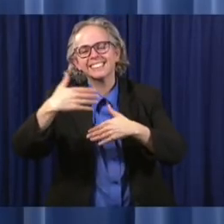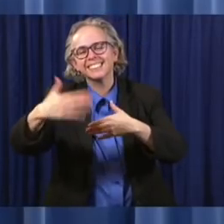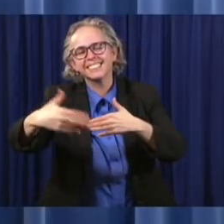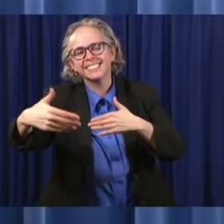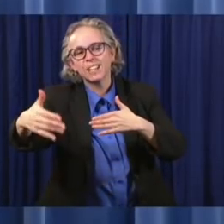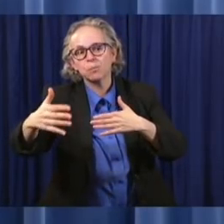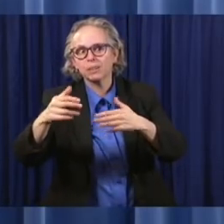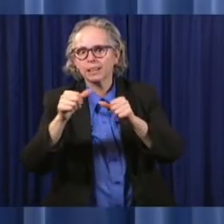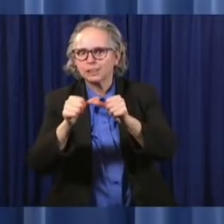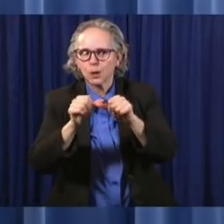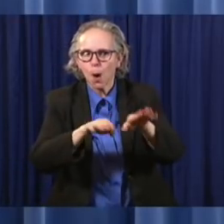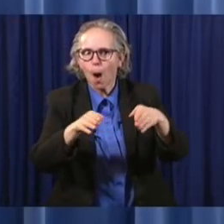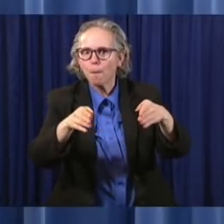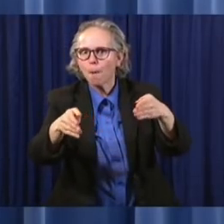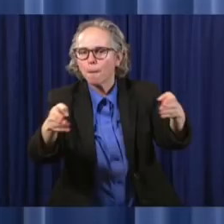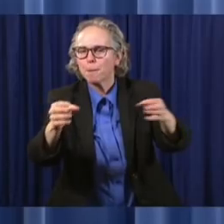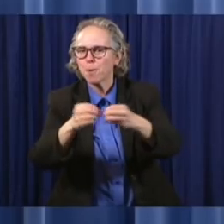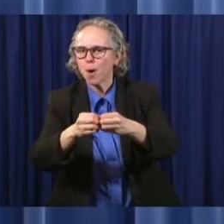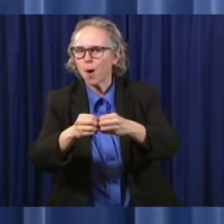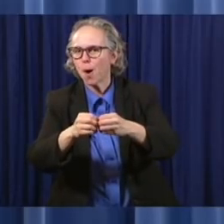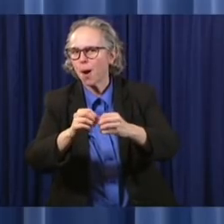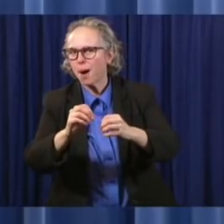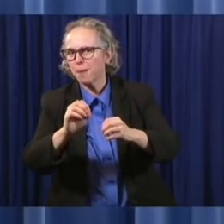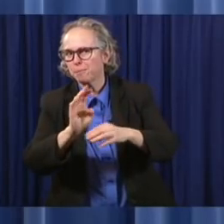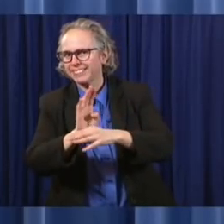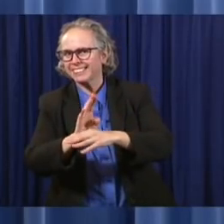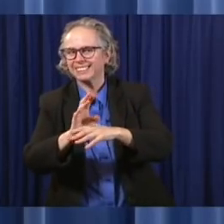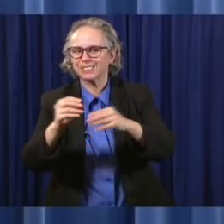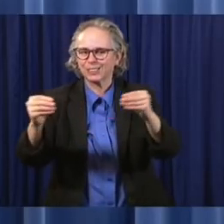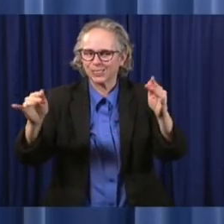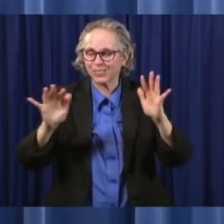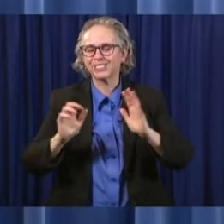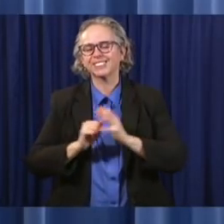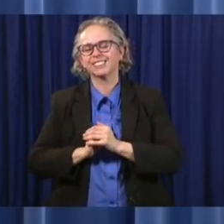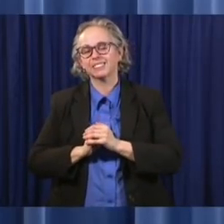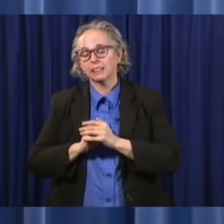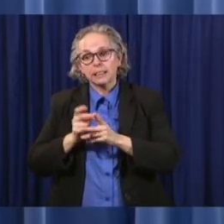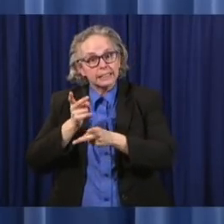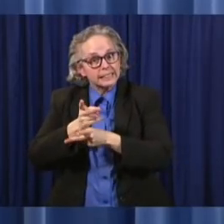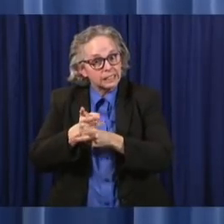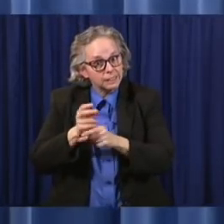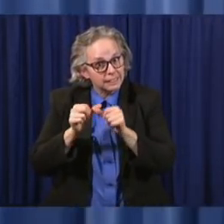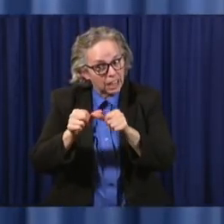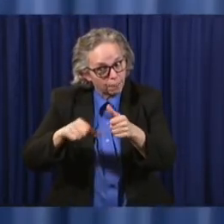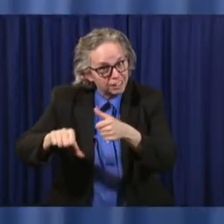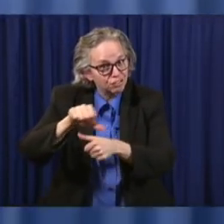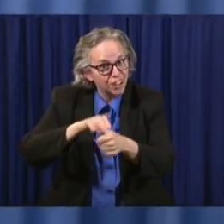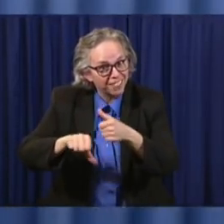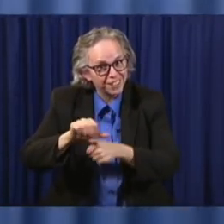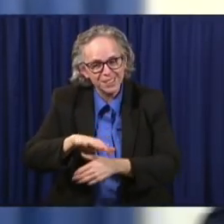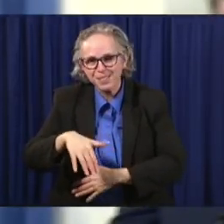other things and as we continue to take care of each other. John?